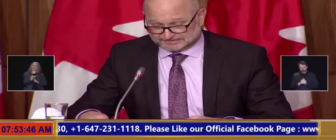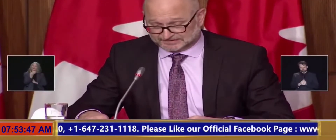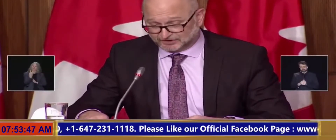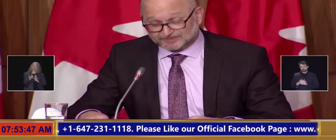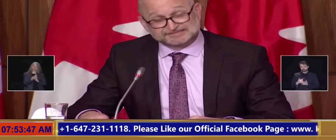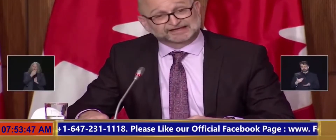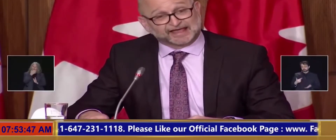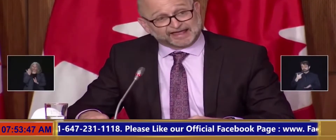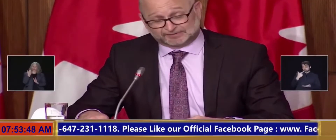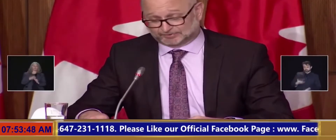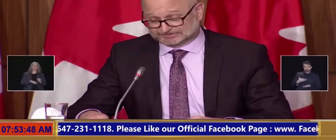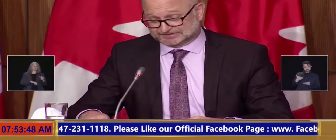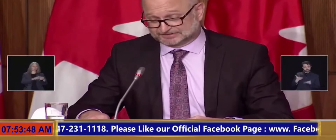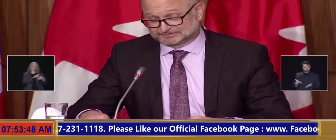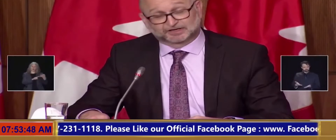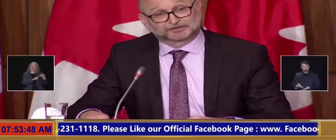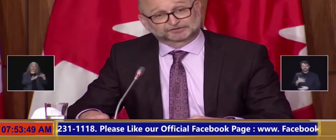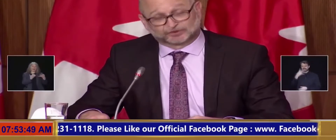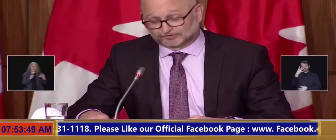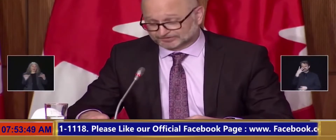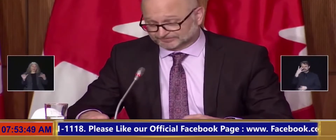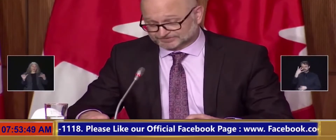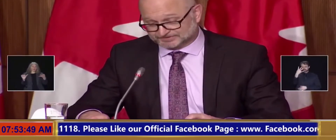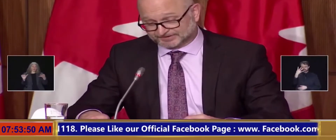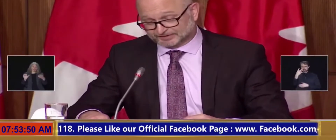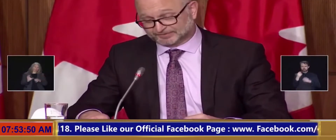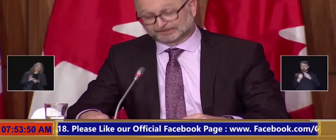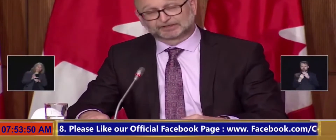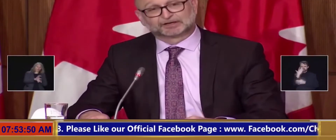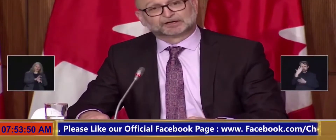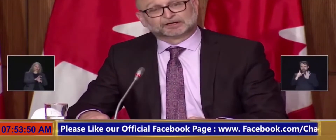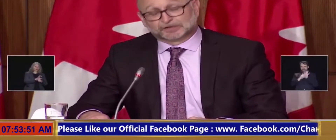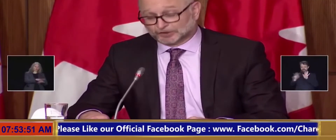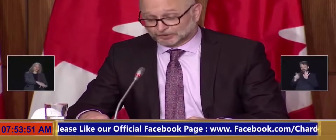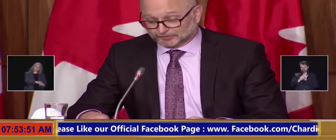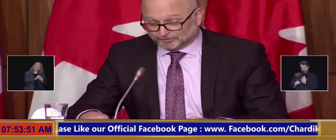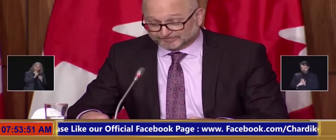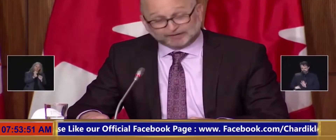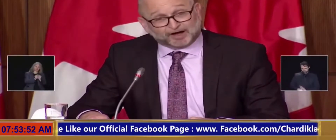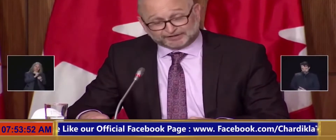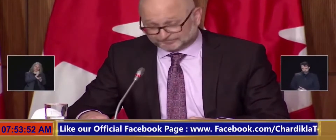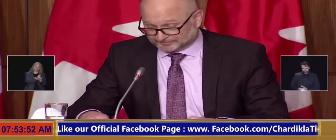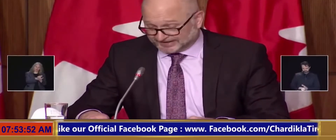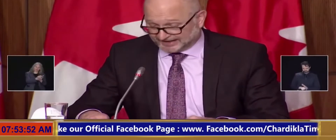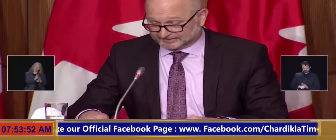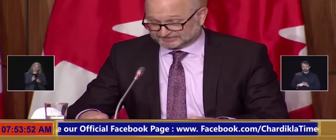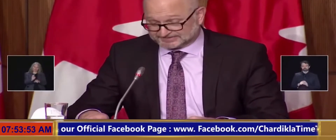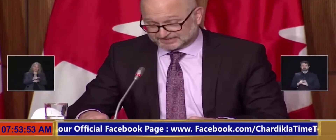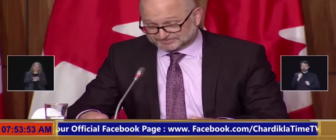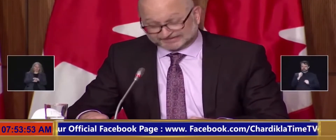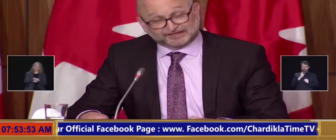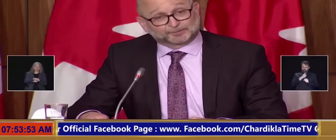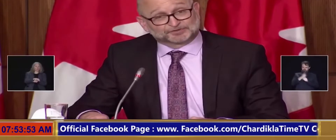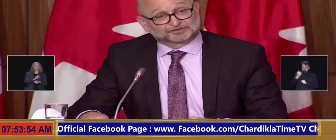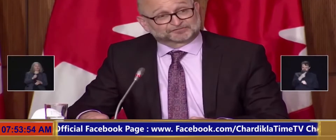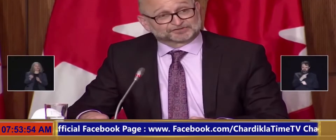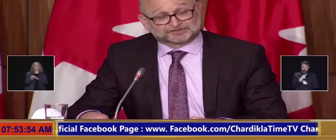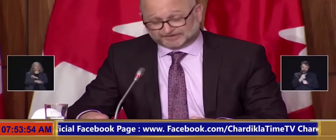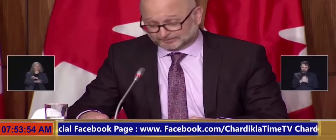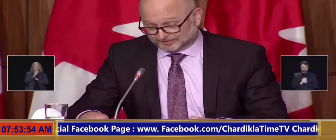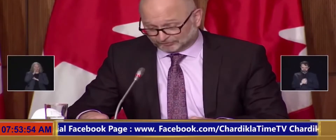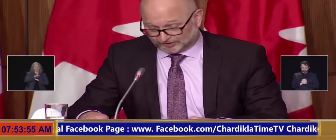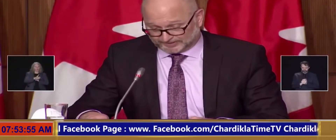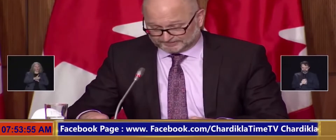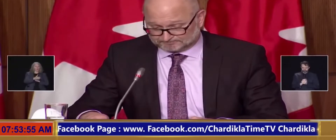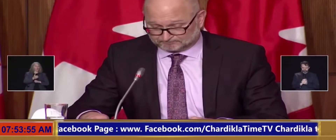offences: causing any person to undergo conversion therapy, removing a minor from Canada to subject them to